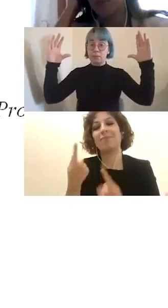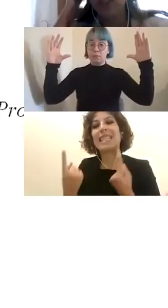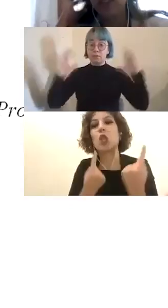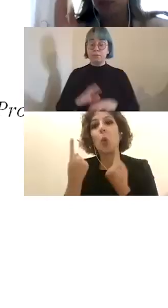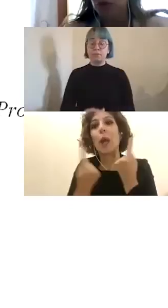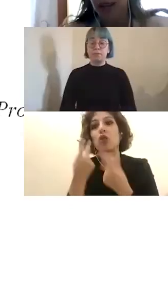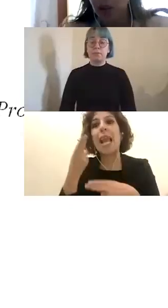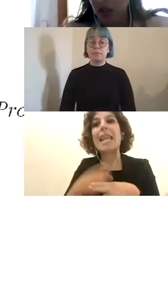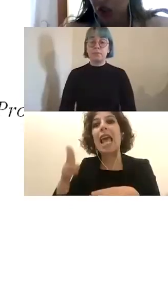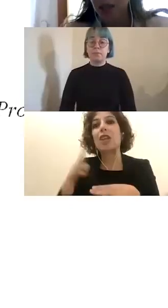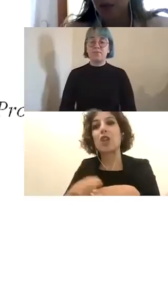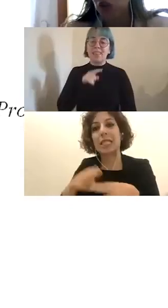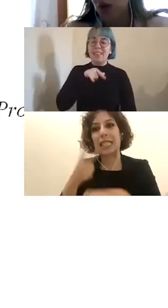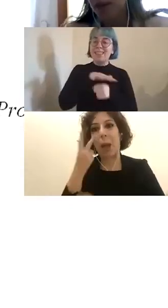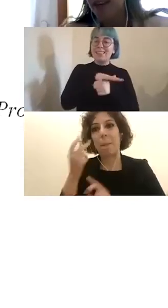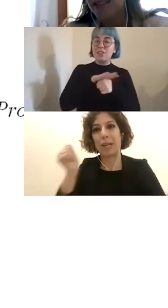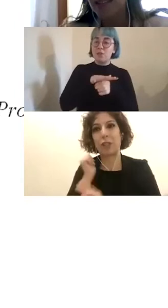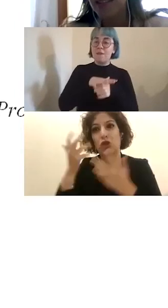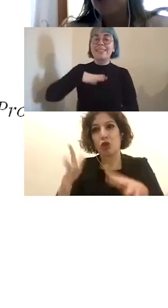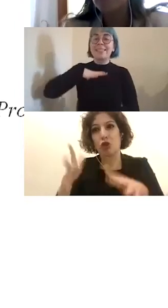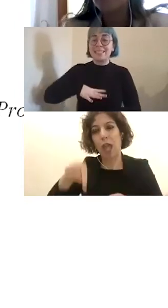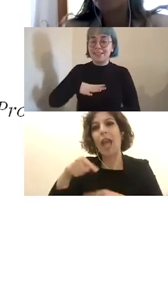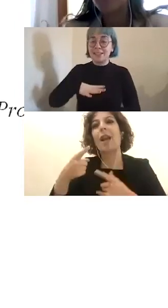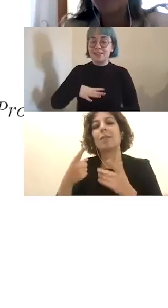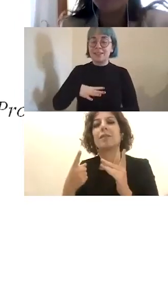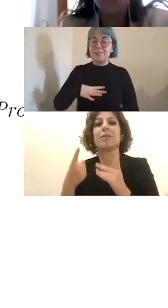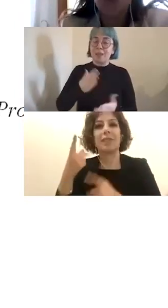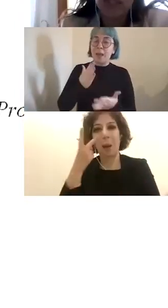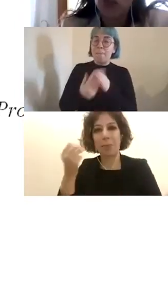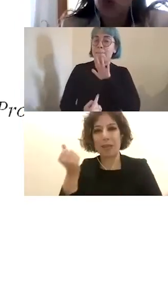of a situation of necessity, of need,